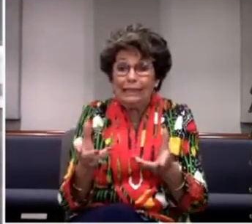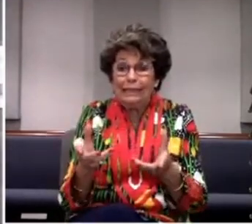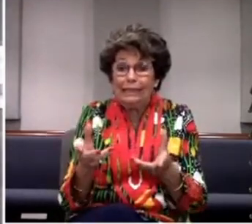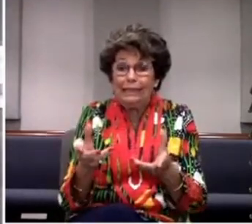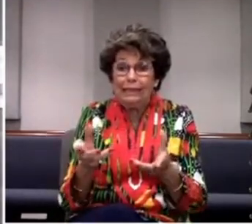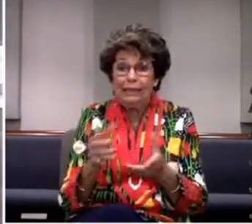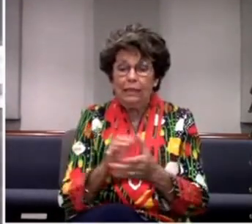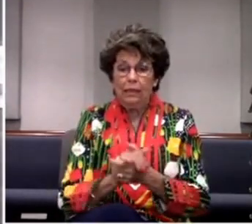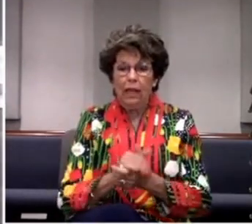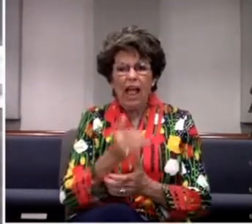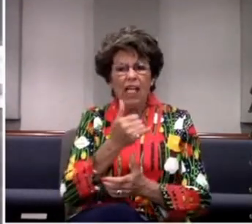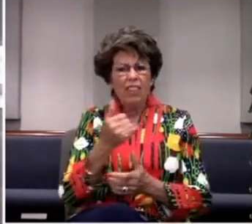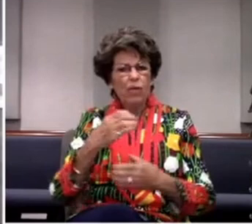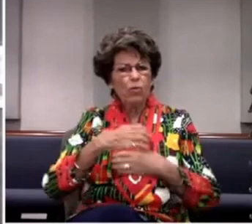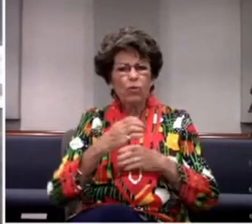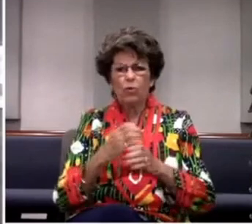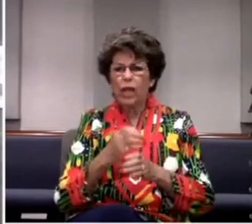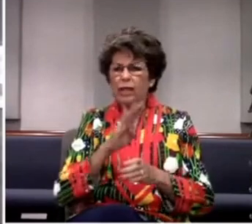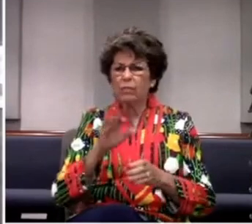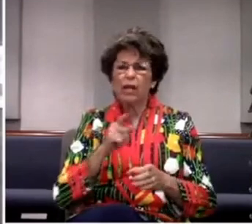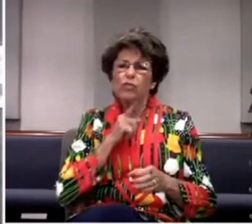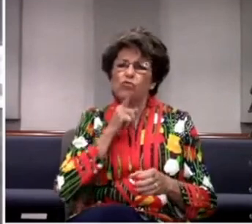God.